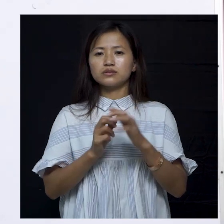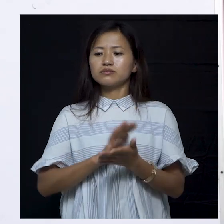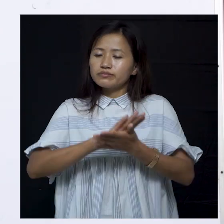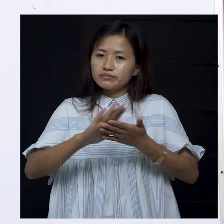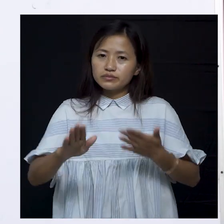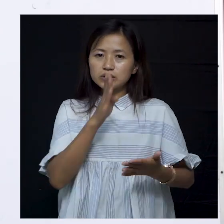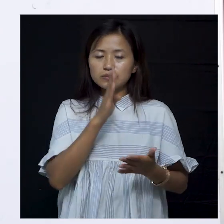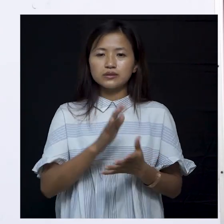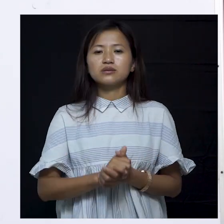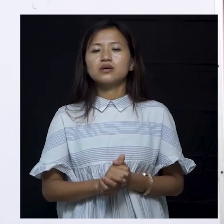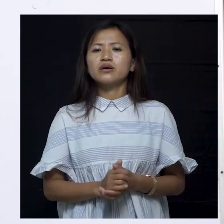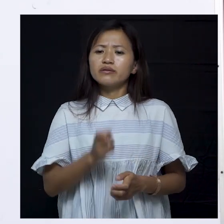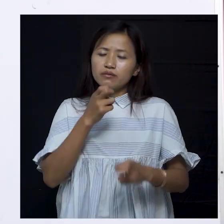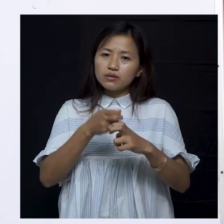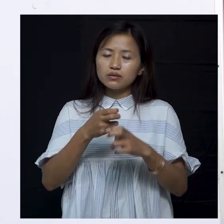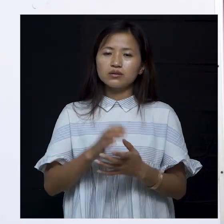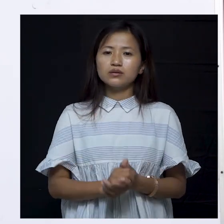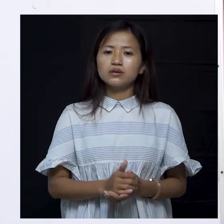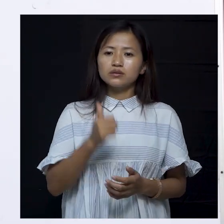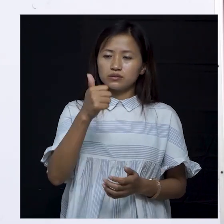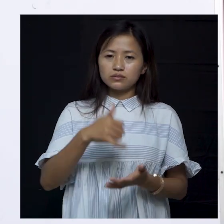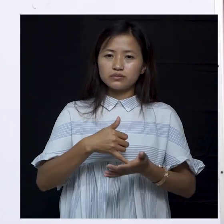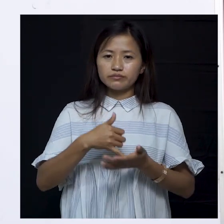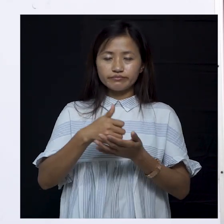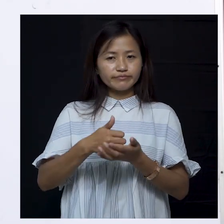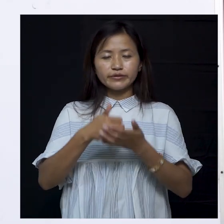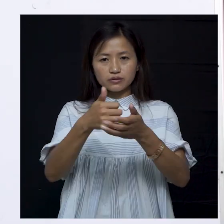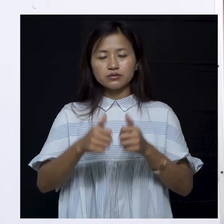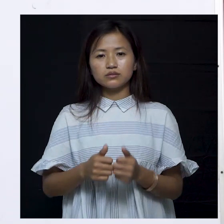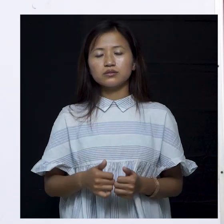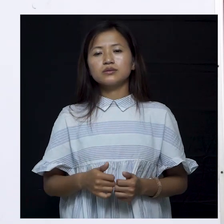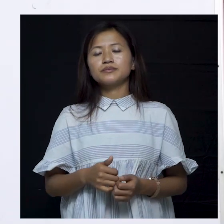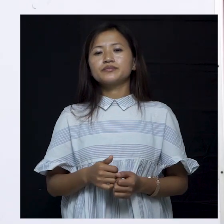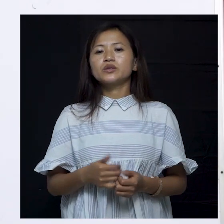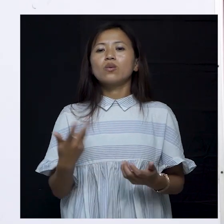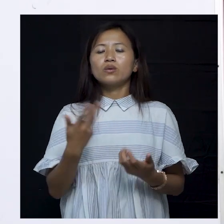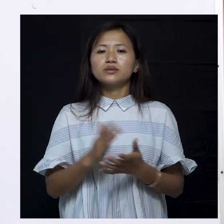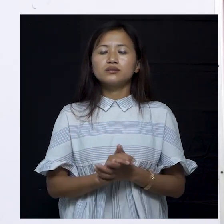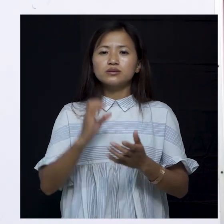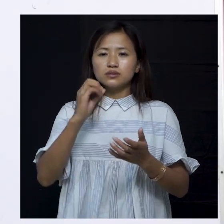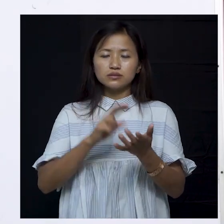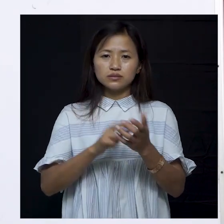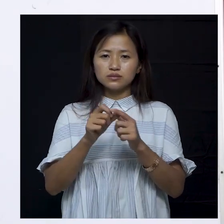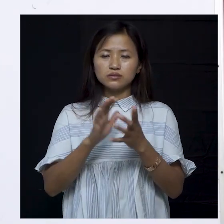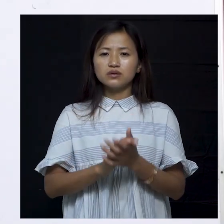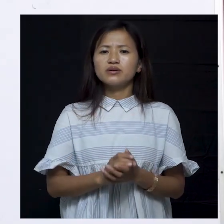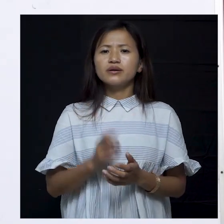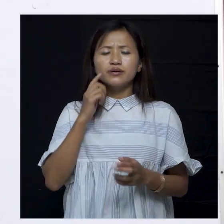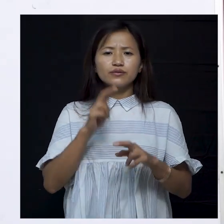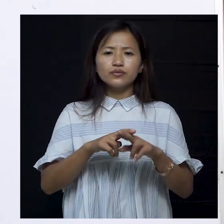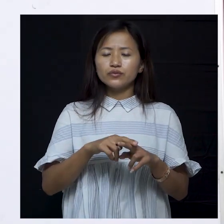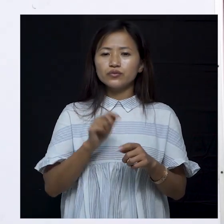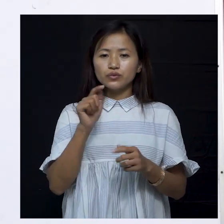done. If you work hard, you will get good results. What is the condition to get a good result? If you work hard.